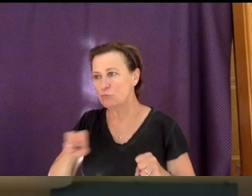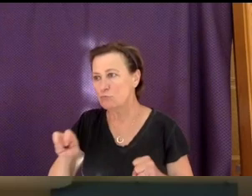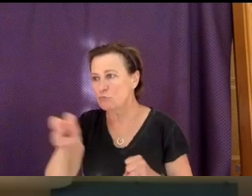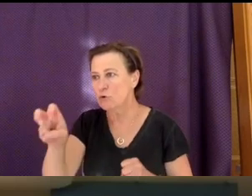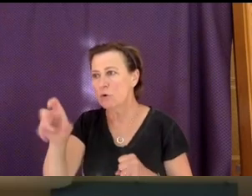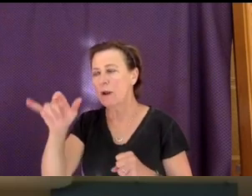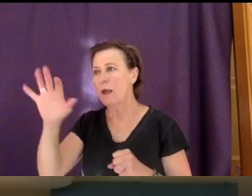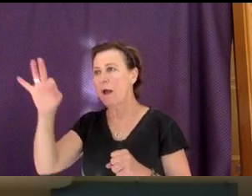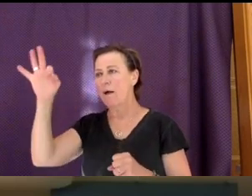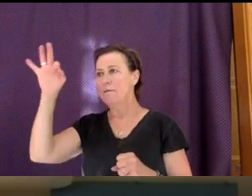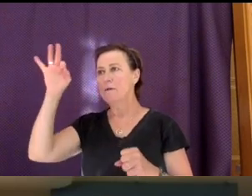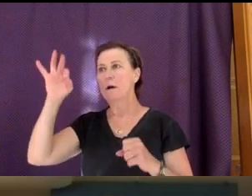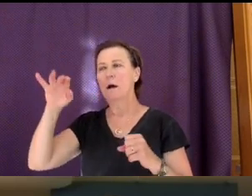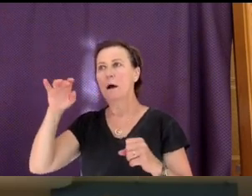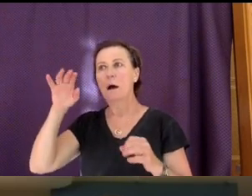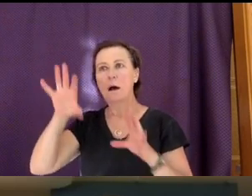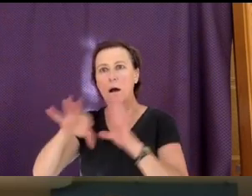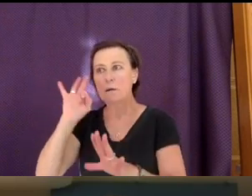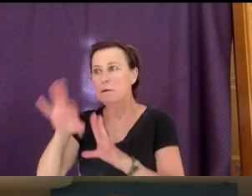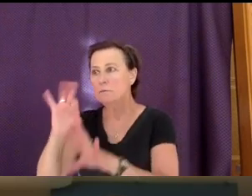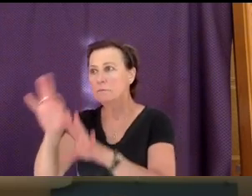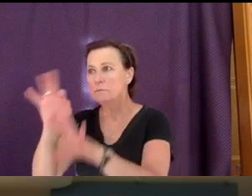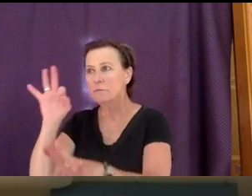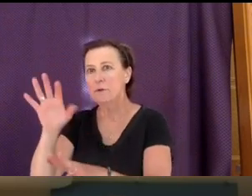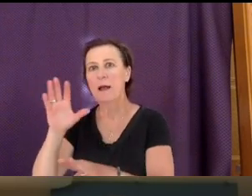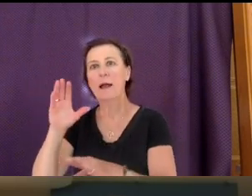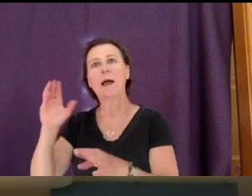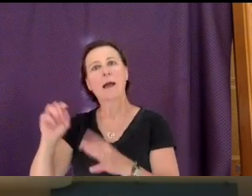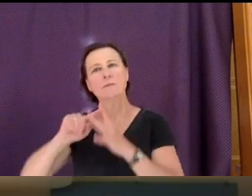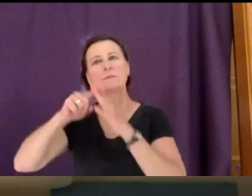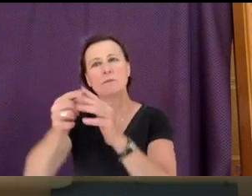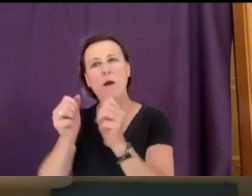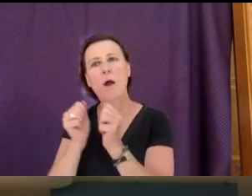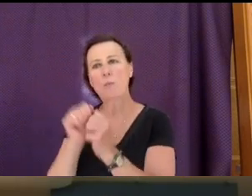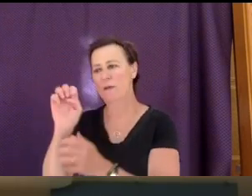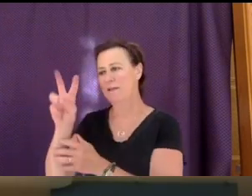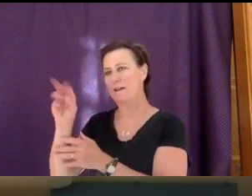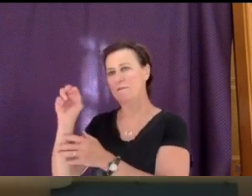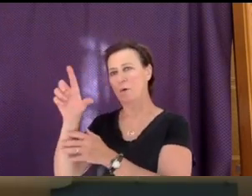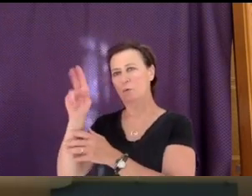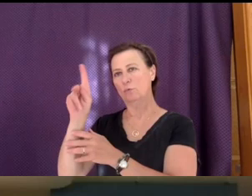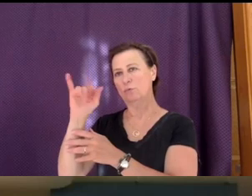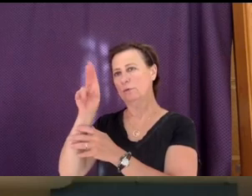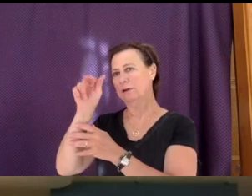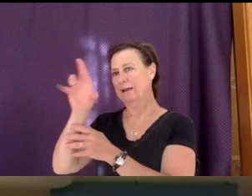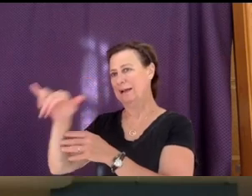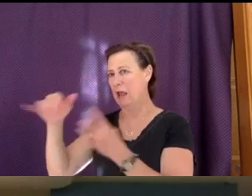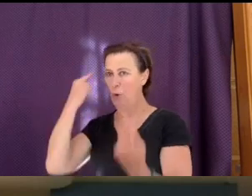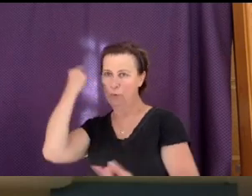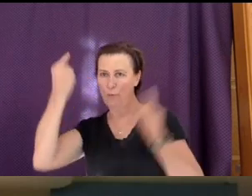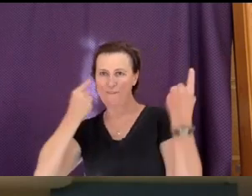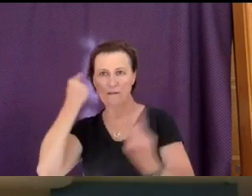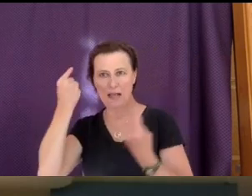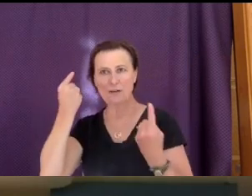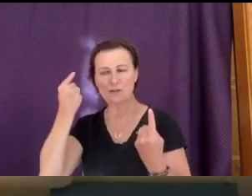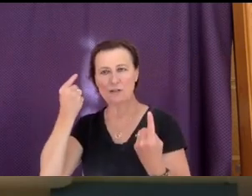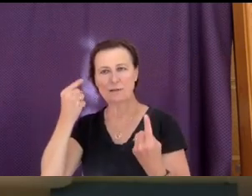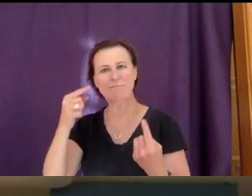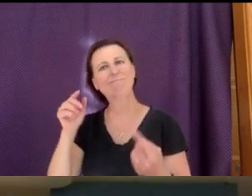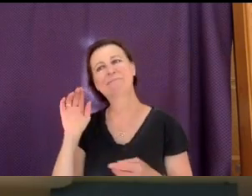by an evolutionary reflection. Listen to Zoltan Tori tell it in his own